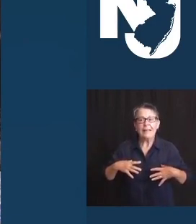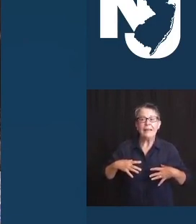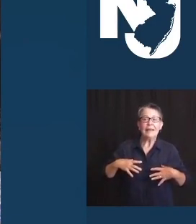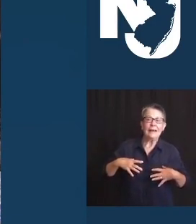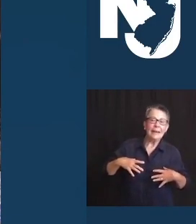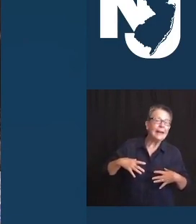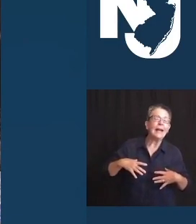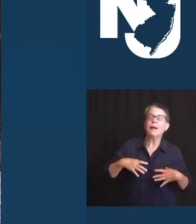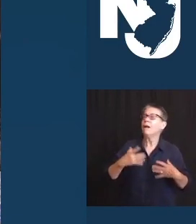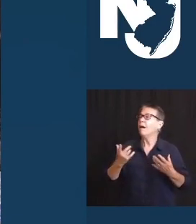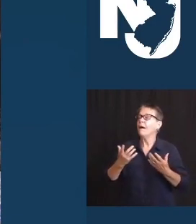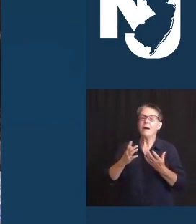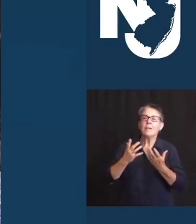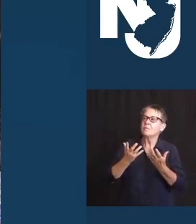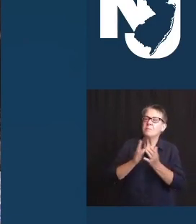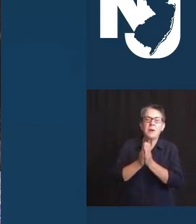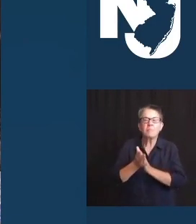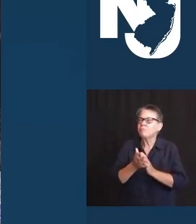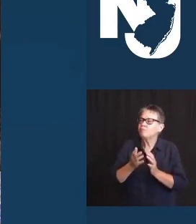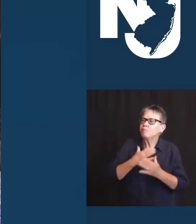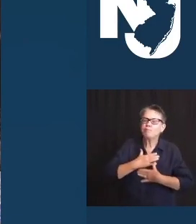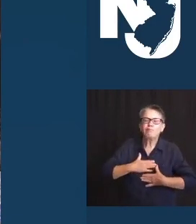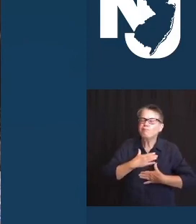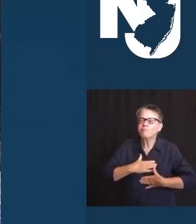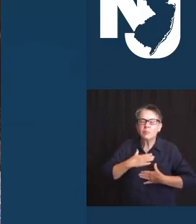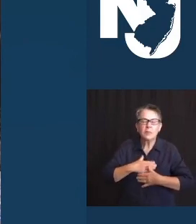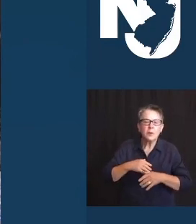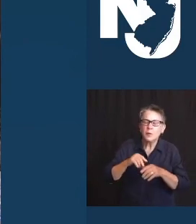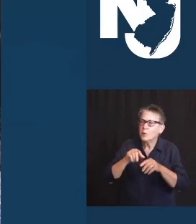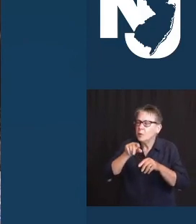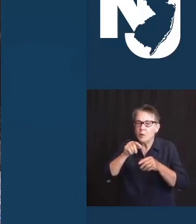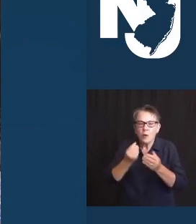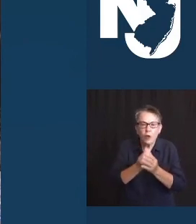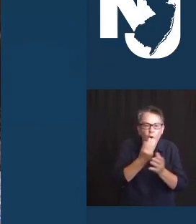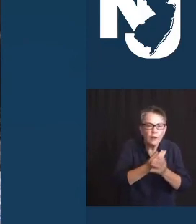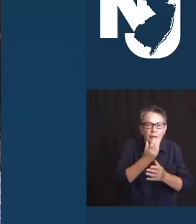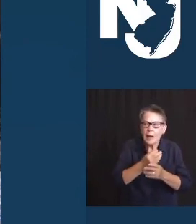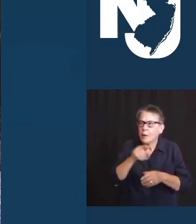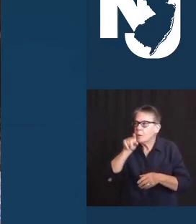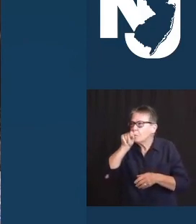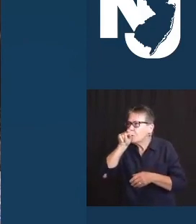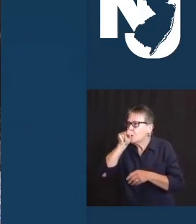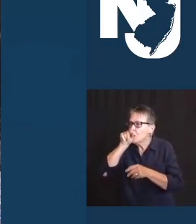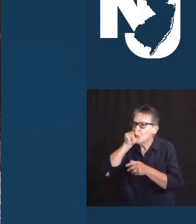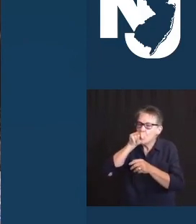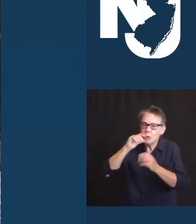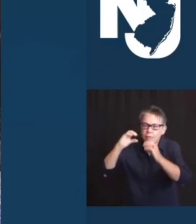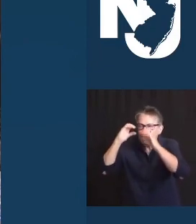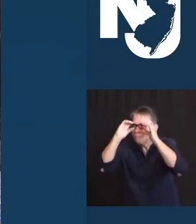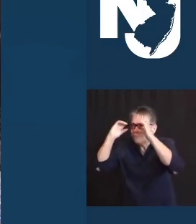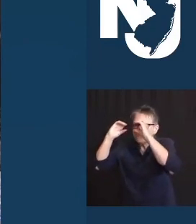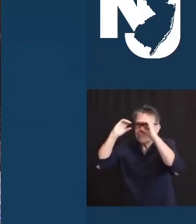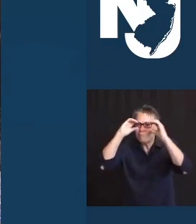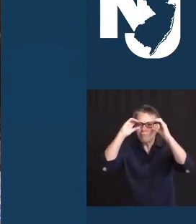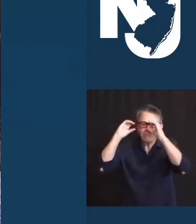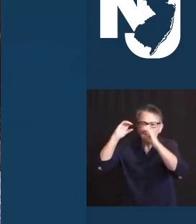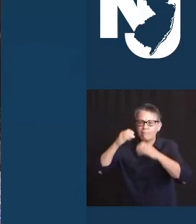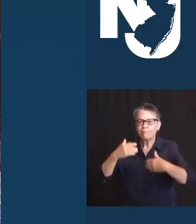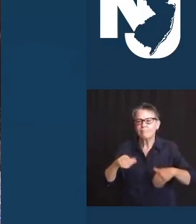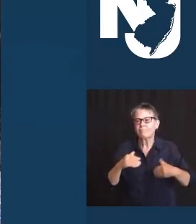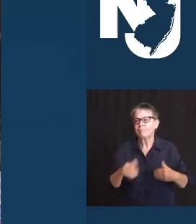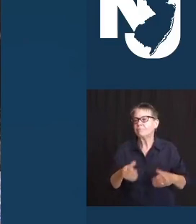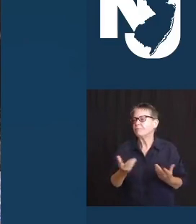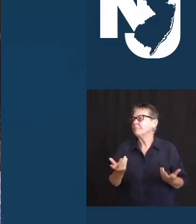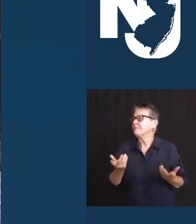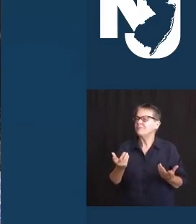friends. She loved all animals and never minded when the neighborhood deer stopped by to snack on the seeds she put out.